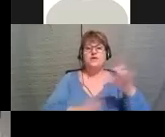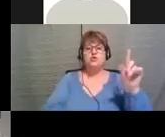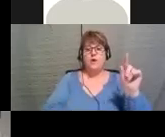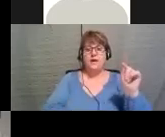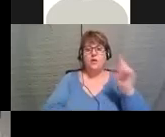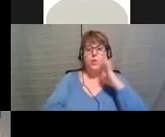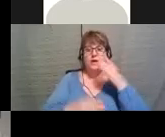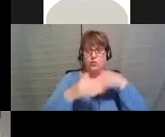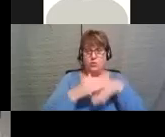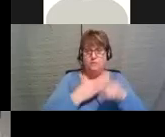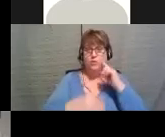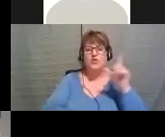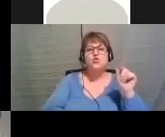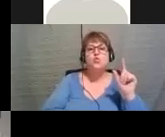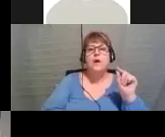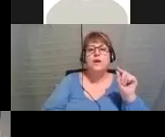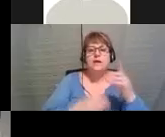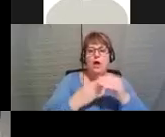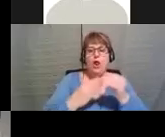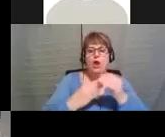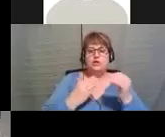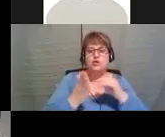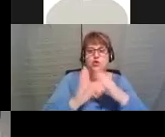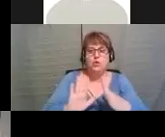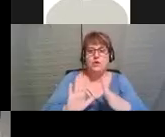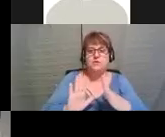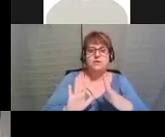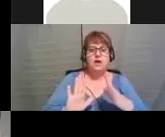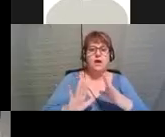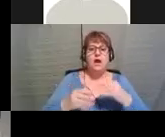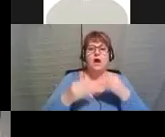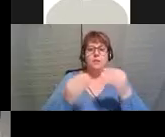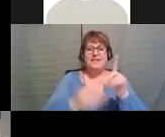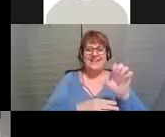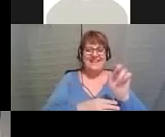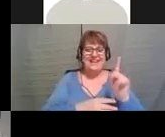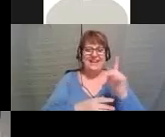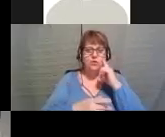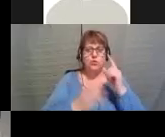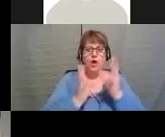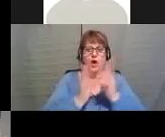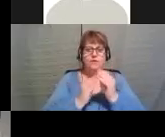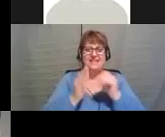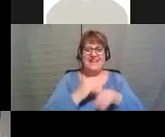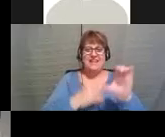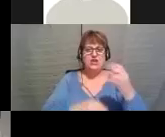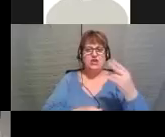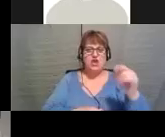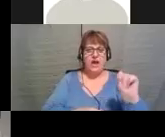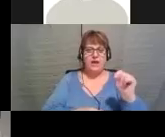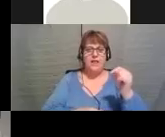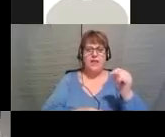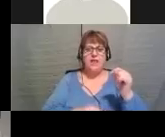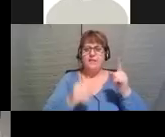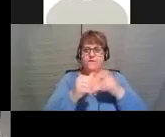for $20, students. I put the link to the conference in the chat. Right at the beginning of